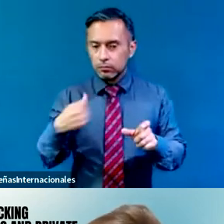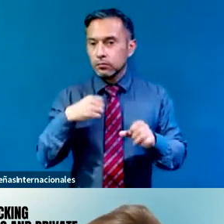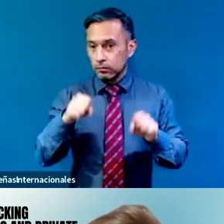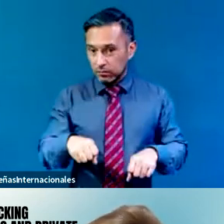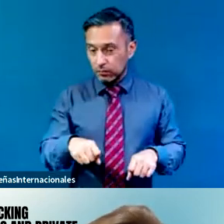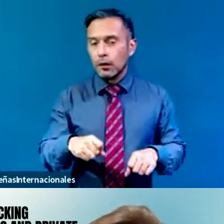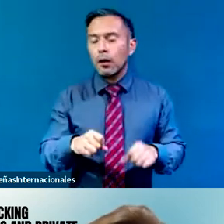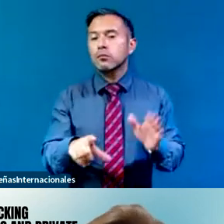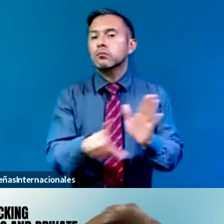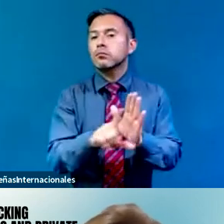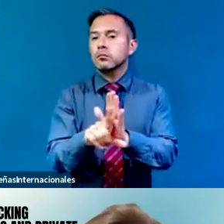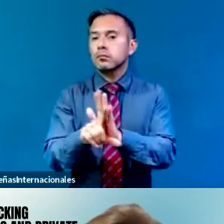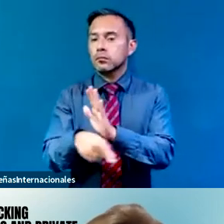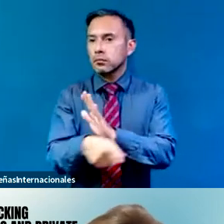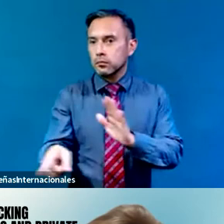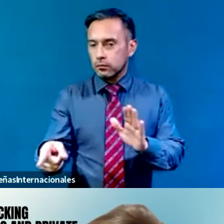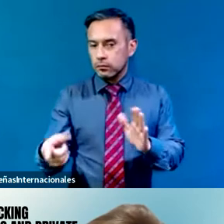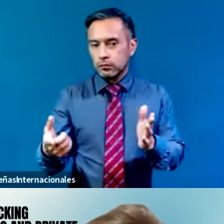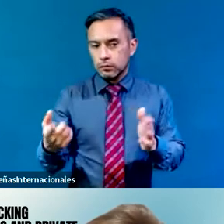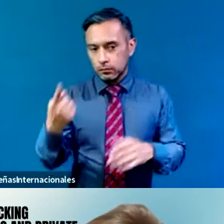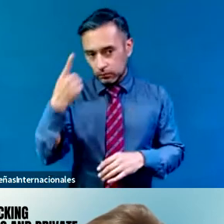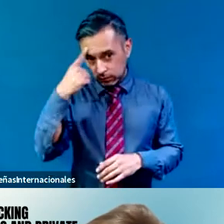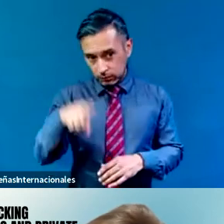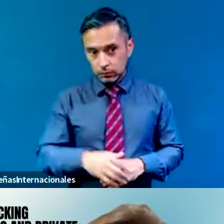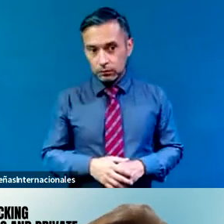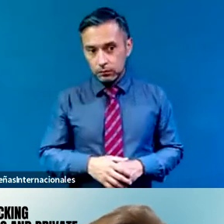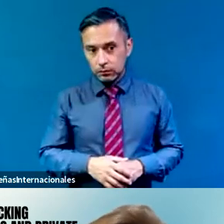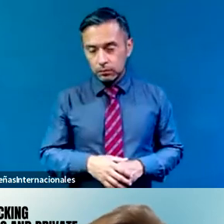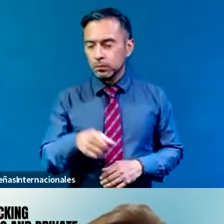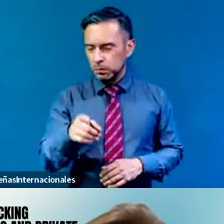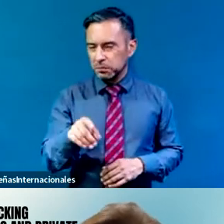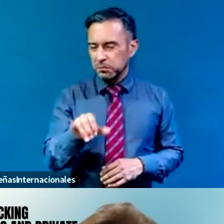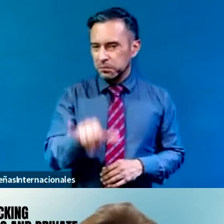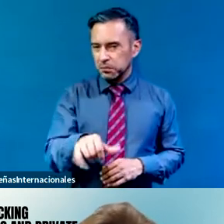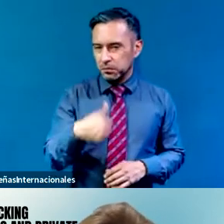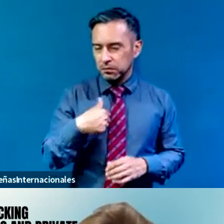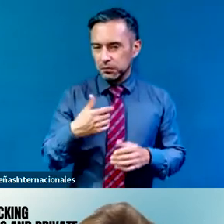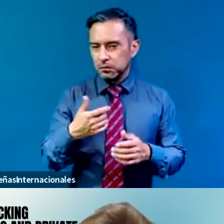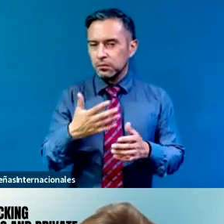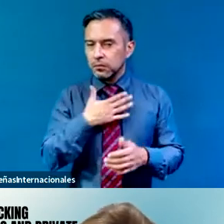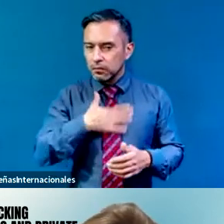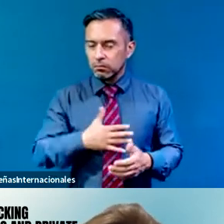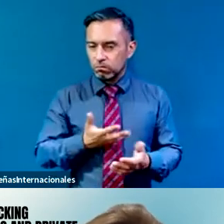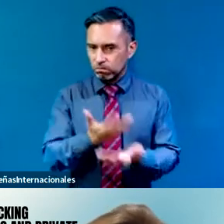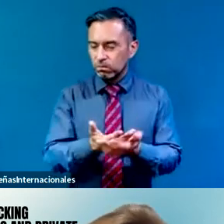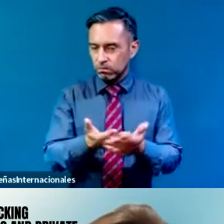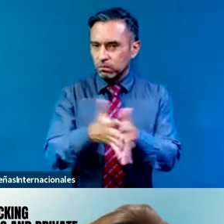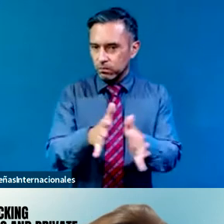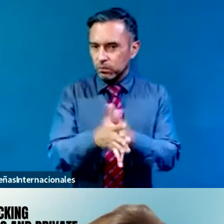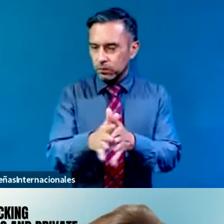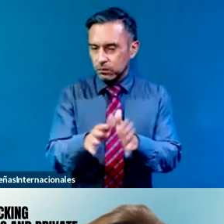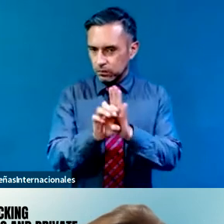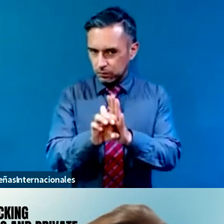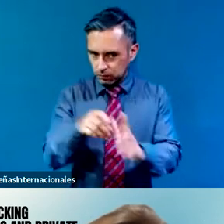data. And in this, I'd like to point out a particular example on the coalition of the amenable. This is a